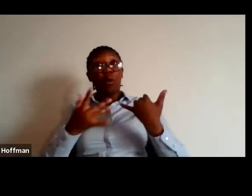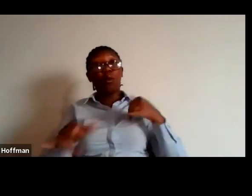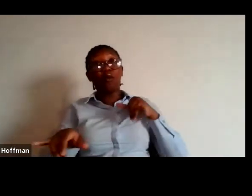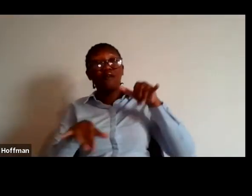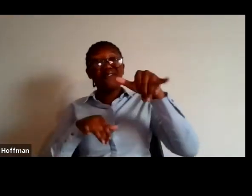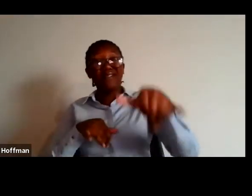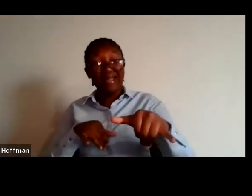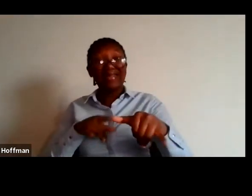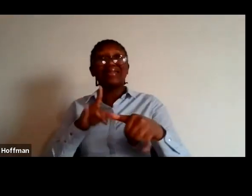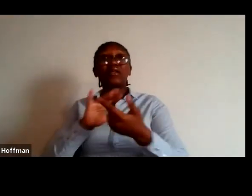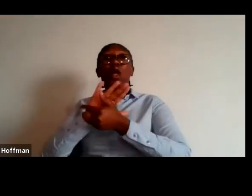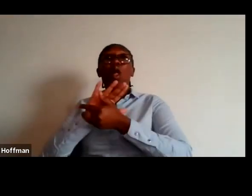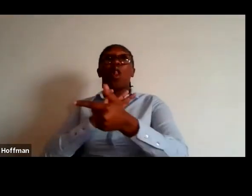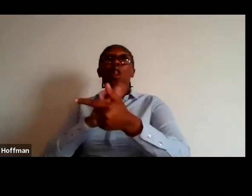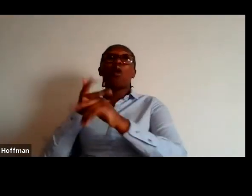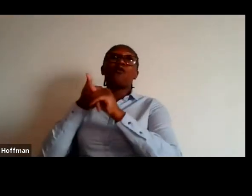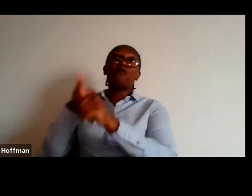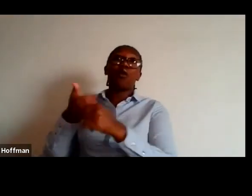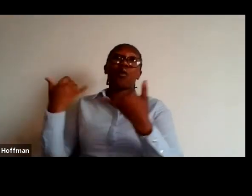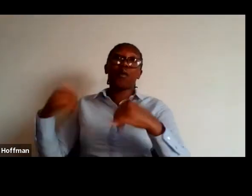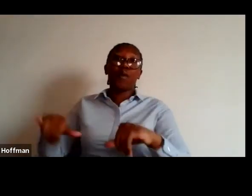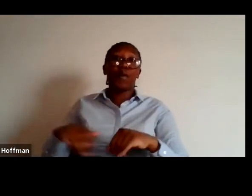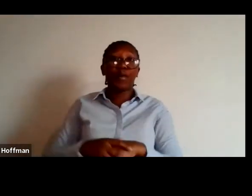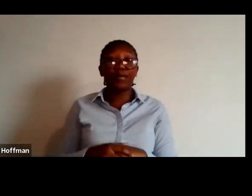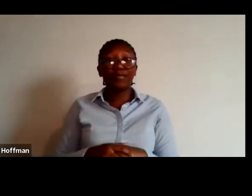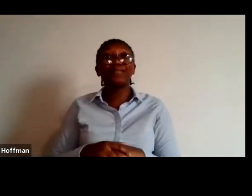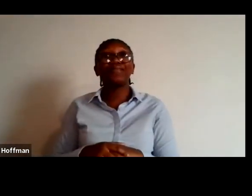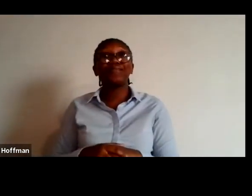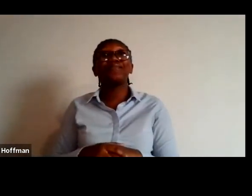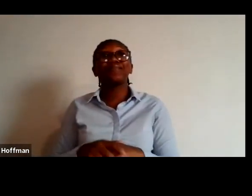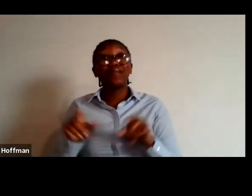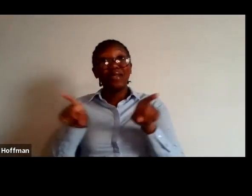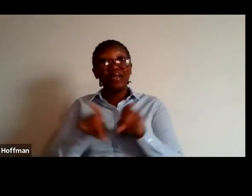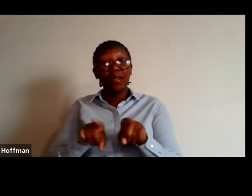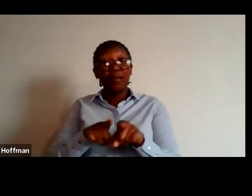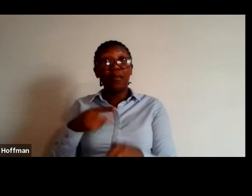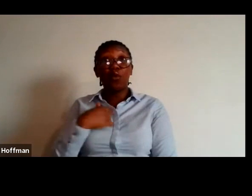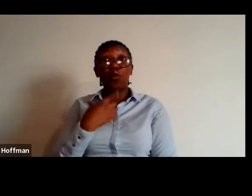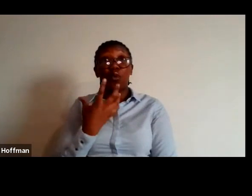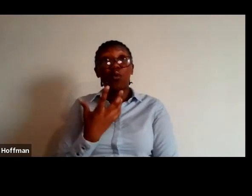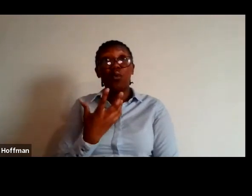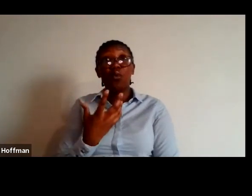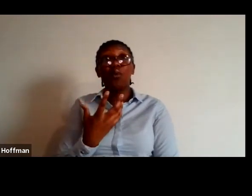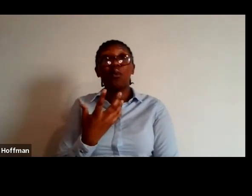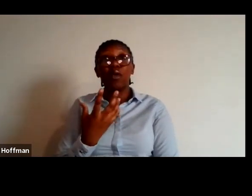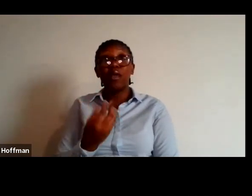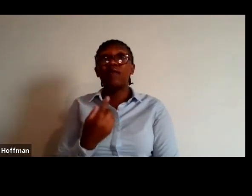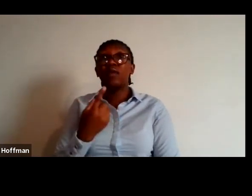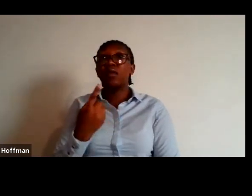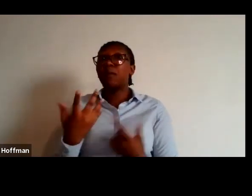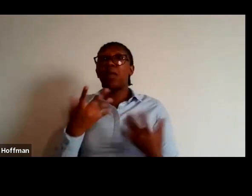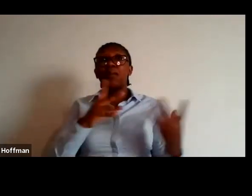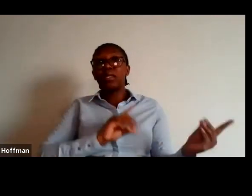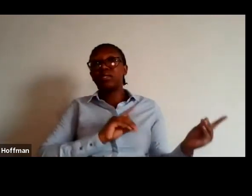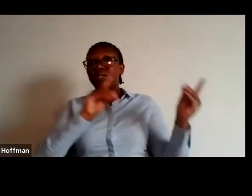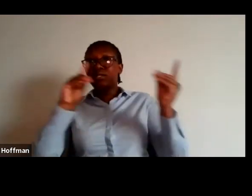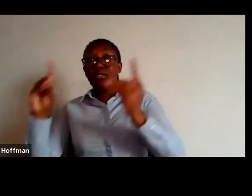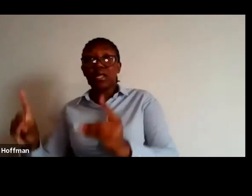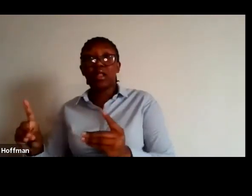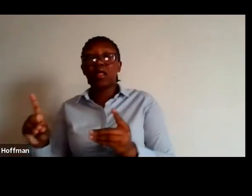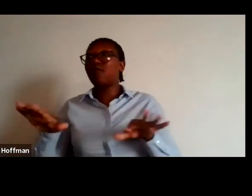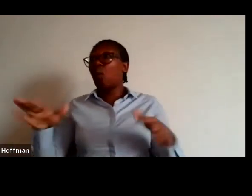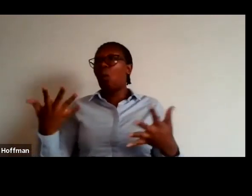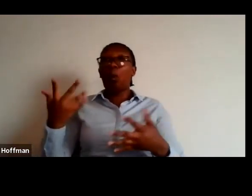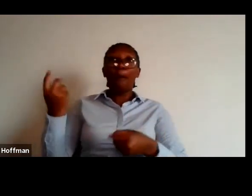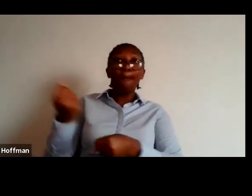way are working. And they are also delivered or produced within the